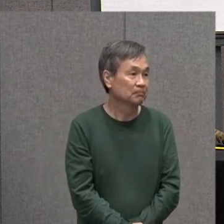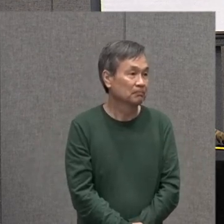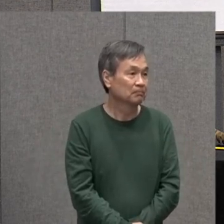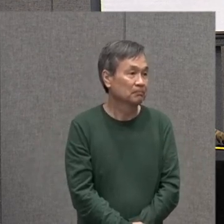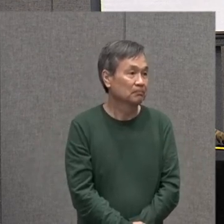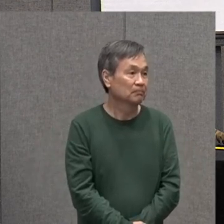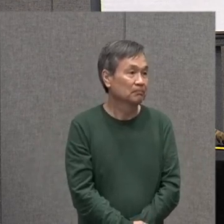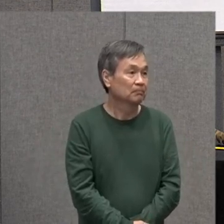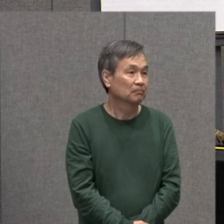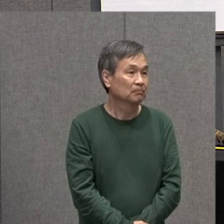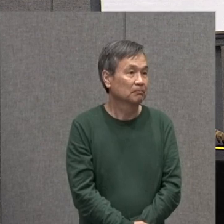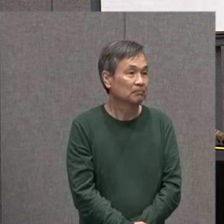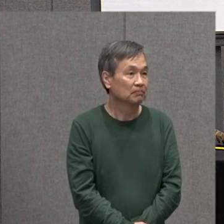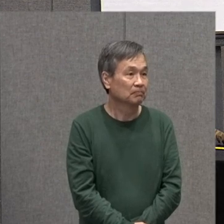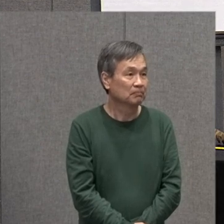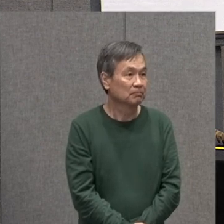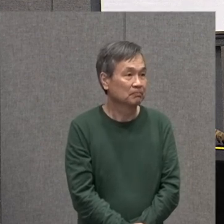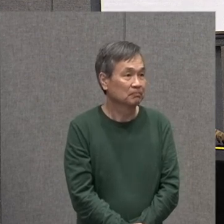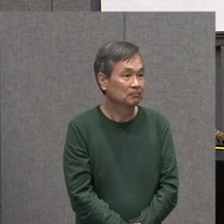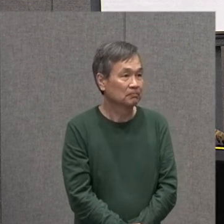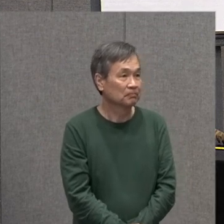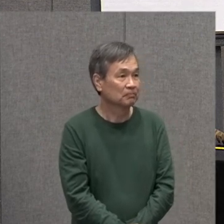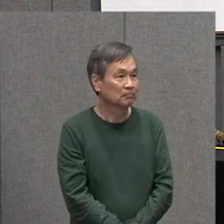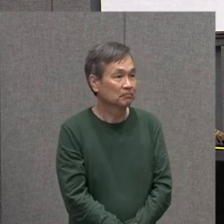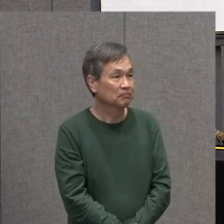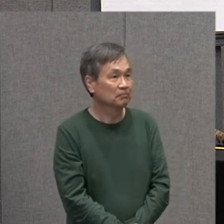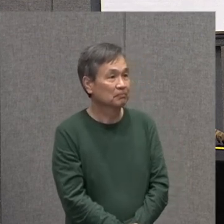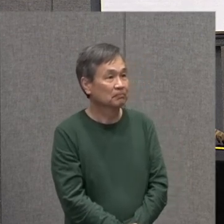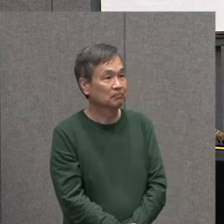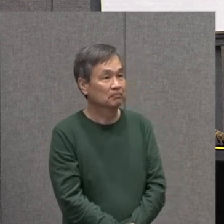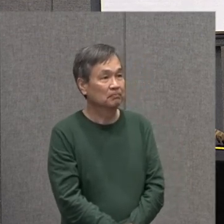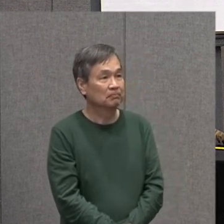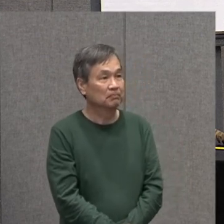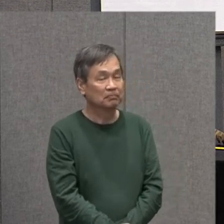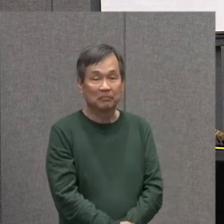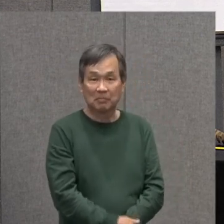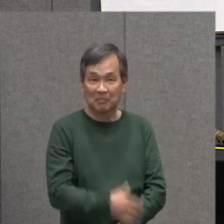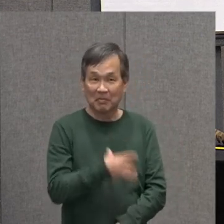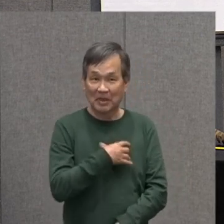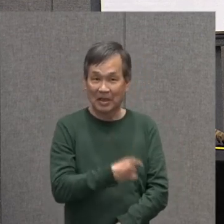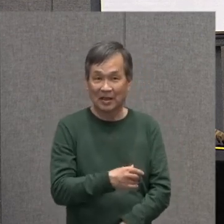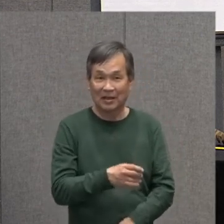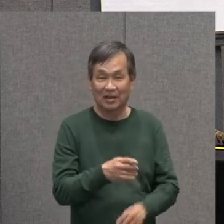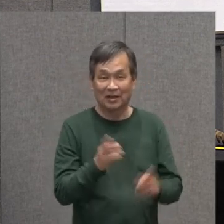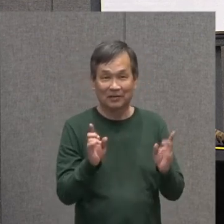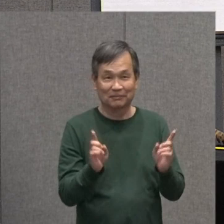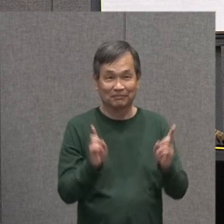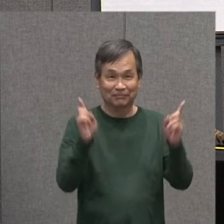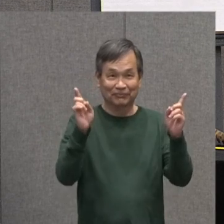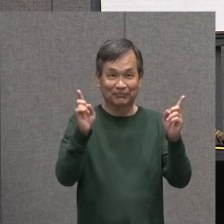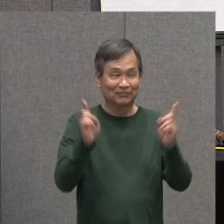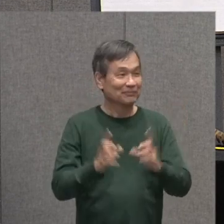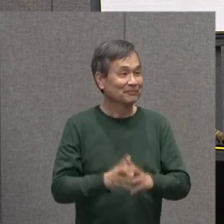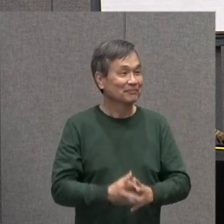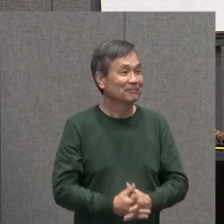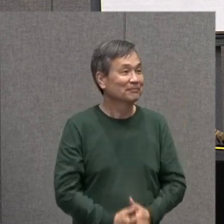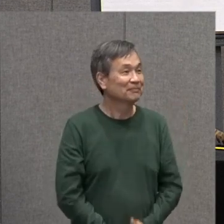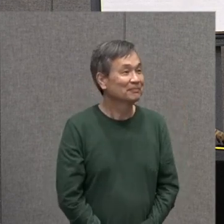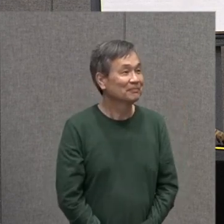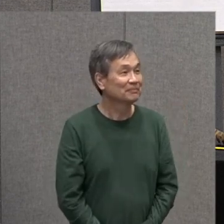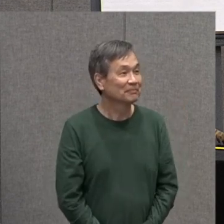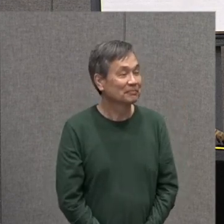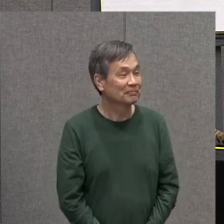This is a good little workout for my hands. I know, right? Oh, look, my little pleat fold sticks straight up. I'm gonna do that on the other side too.